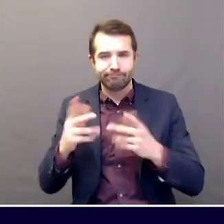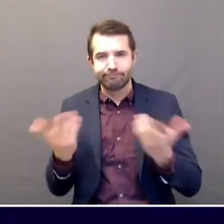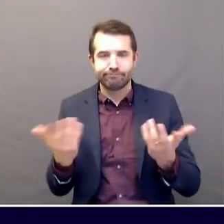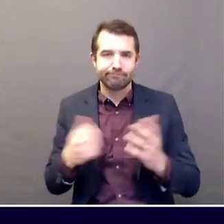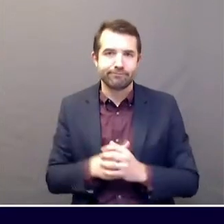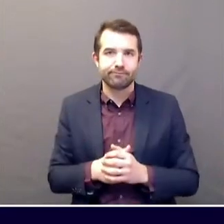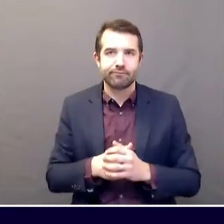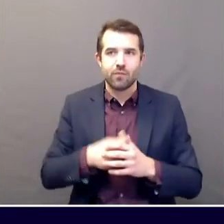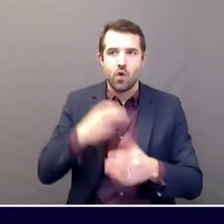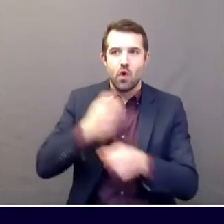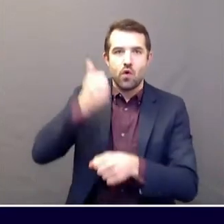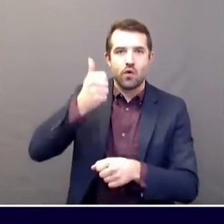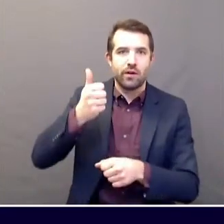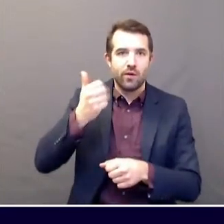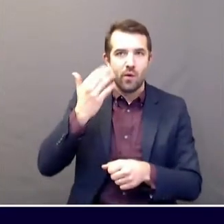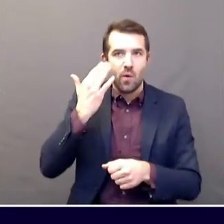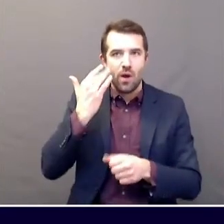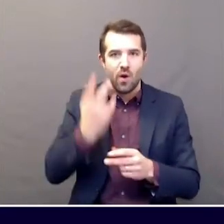older people first.